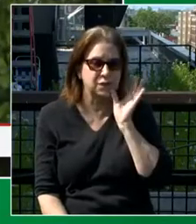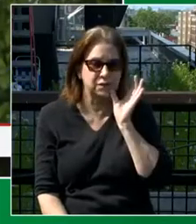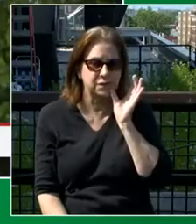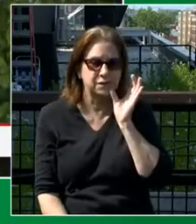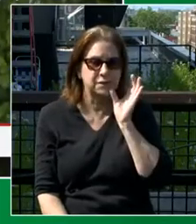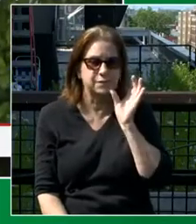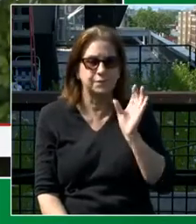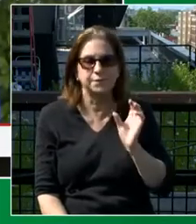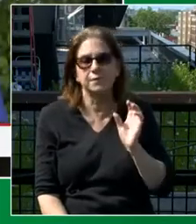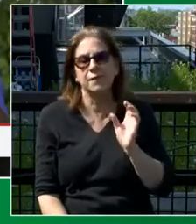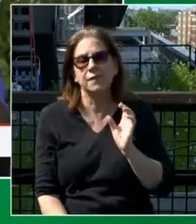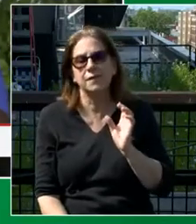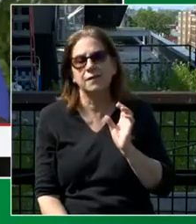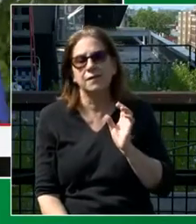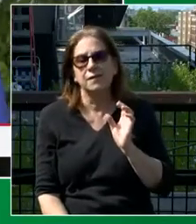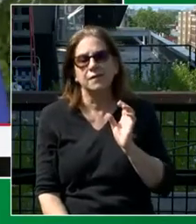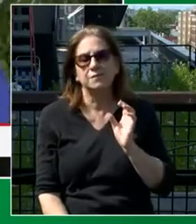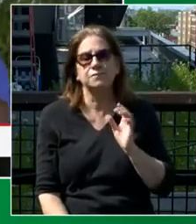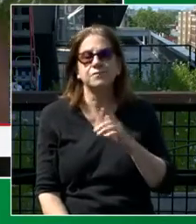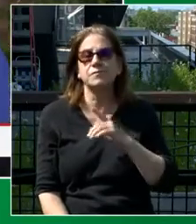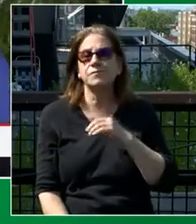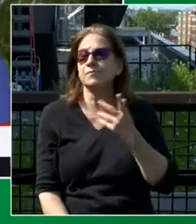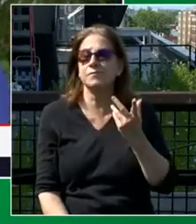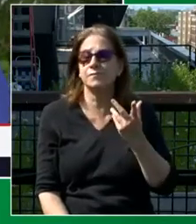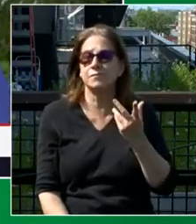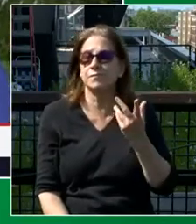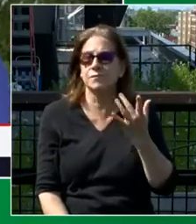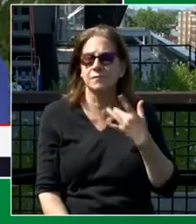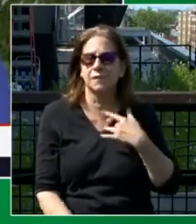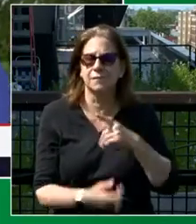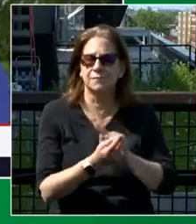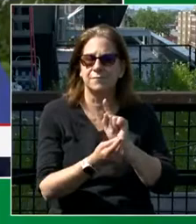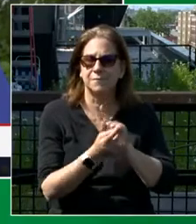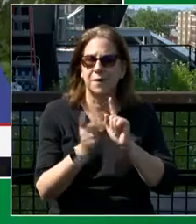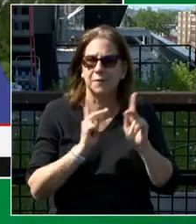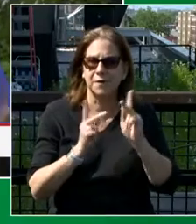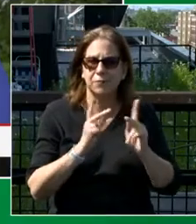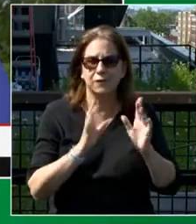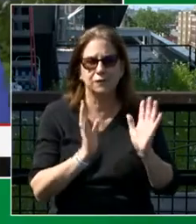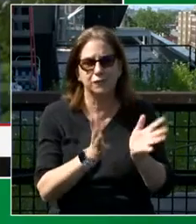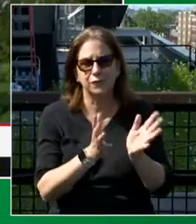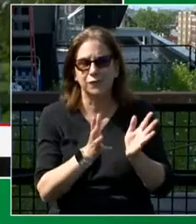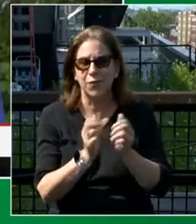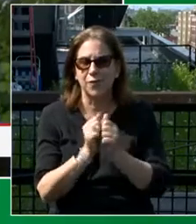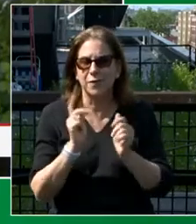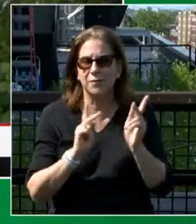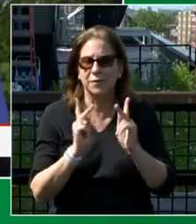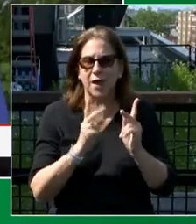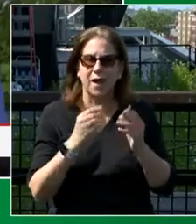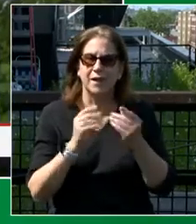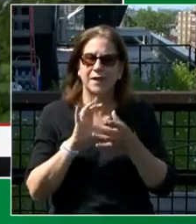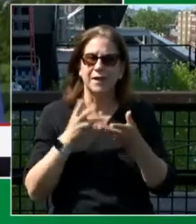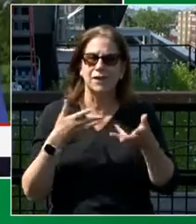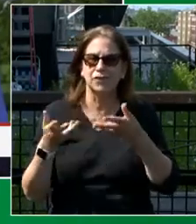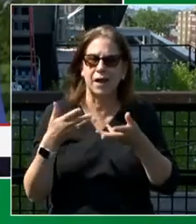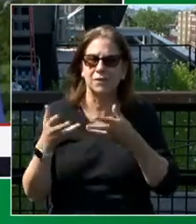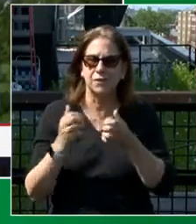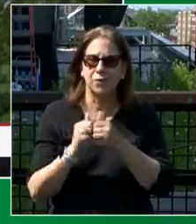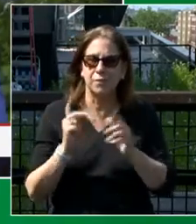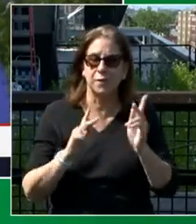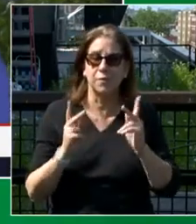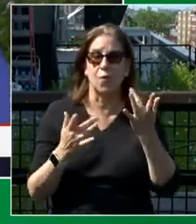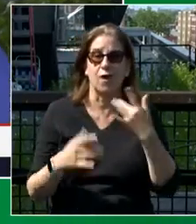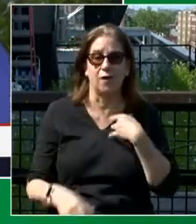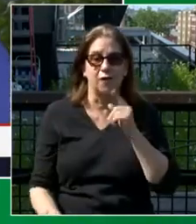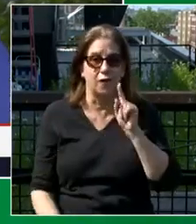the table, and the food and the drink are all just accessories to it. And that important moment across the table now is starting to happen as people who